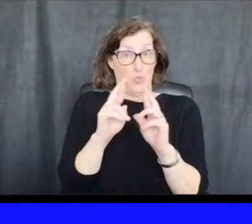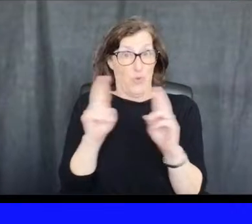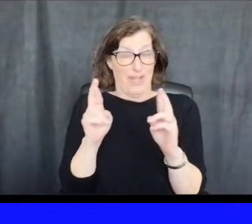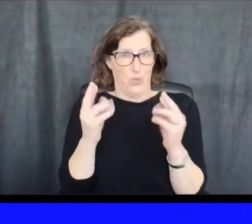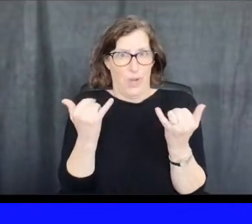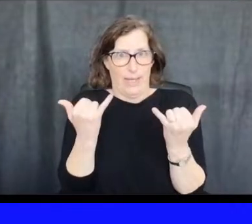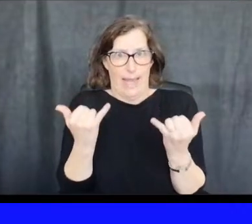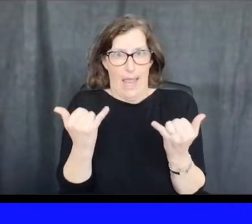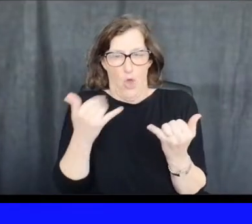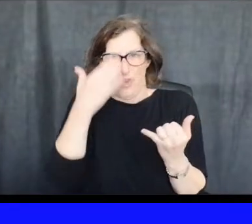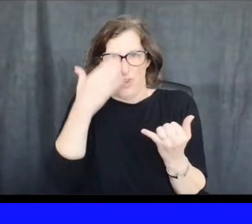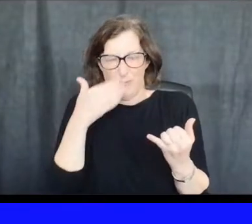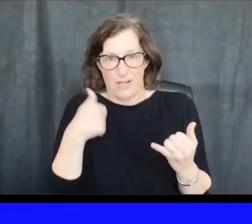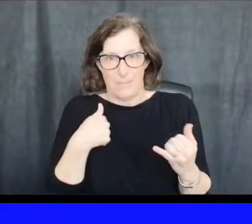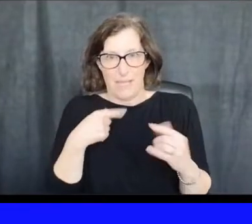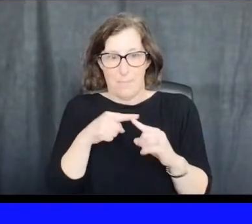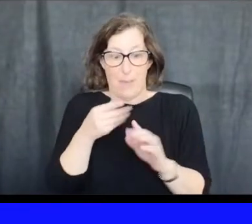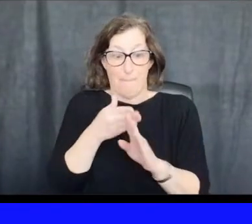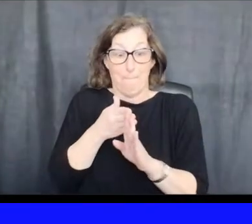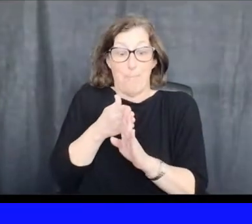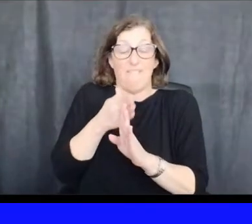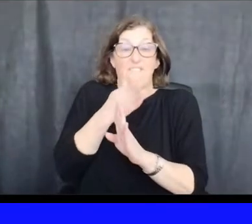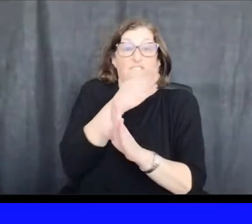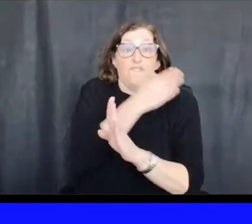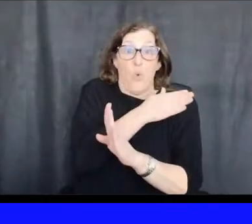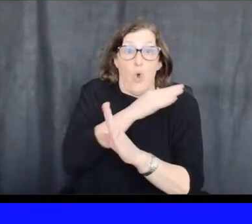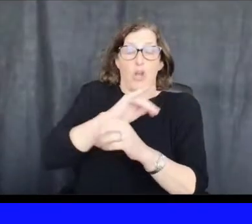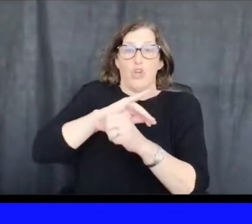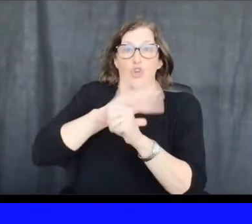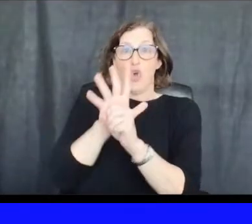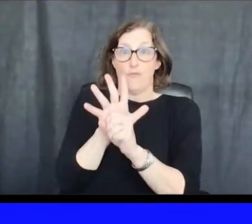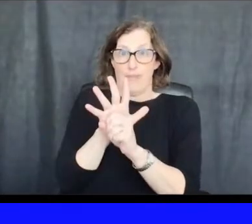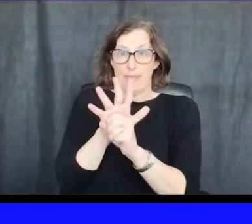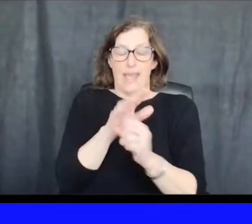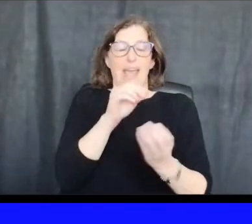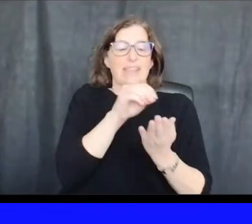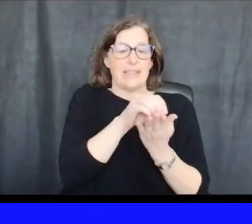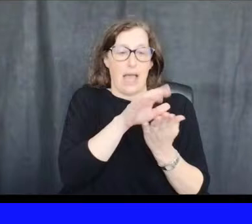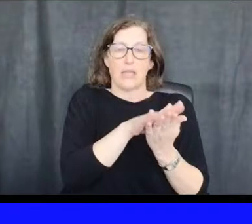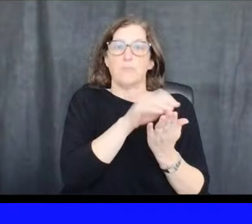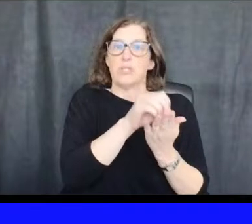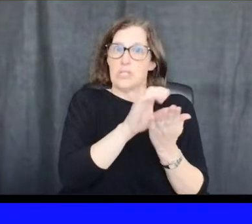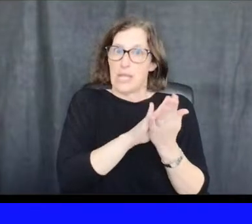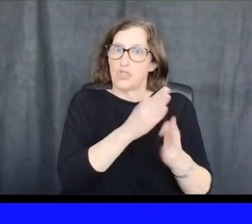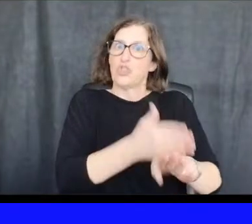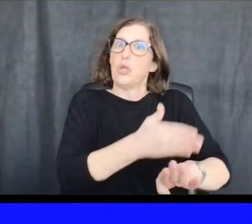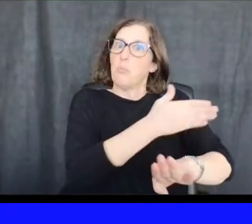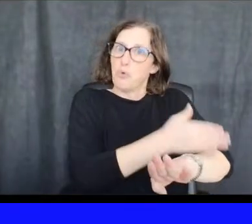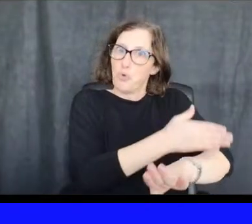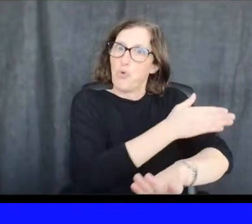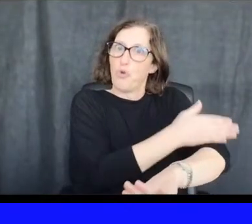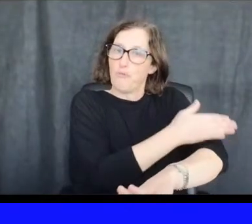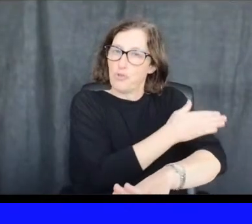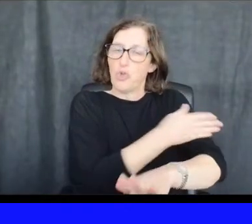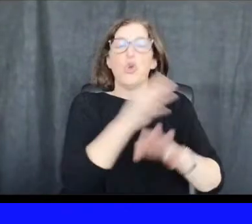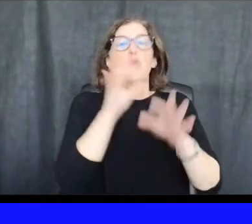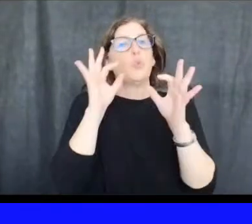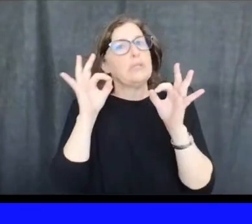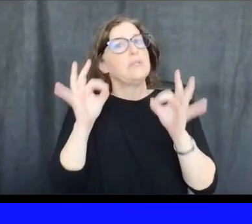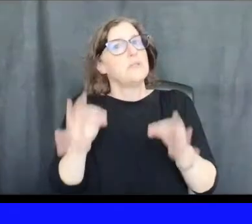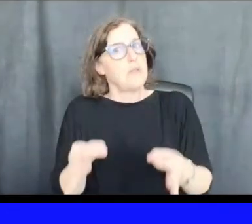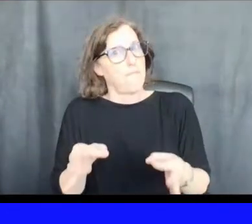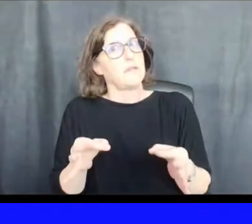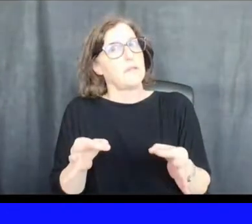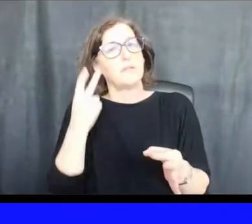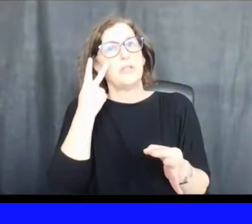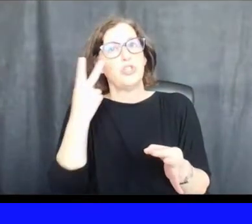is, as you said, a combination of both. Okay. And Shadi, I'd like to just reinforce that we did